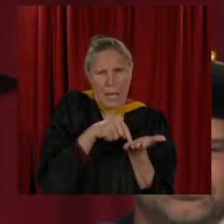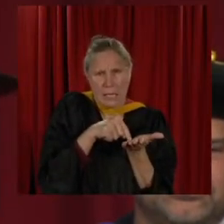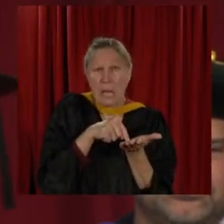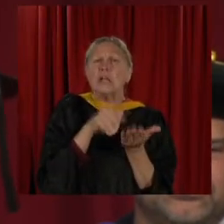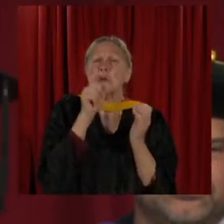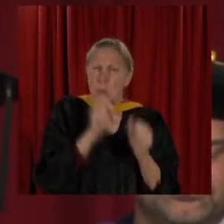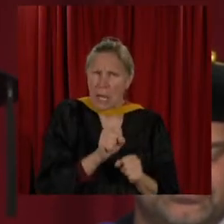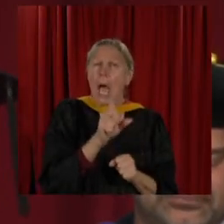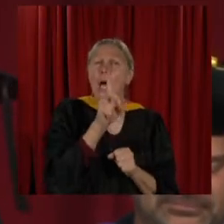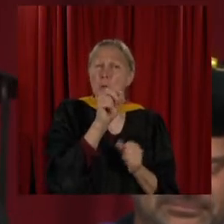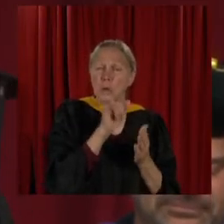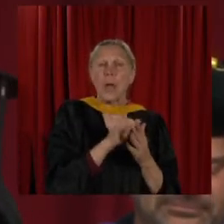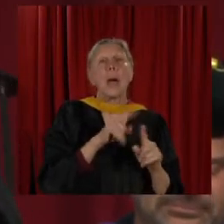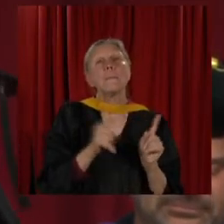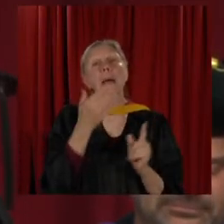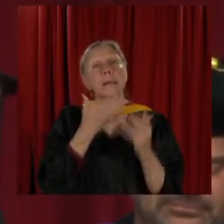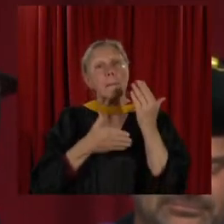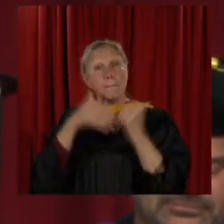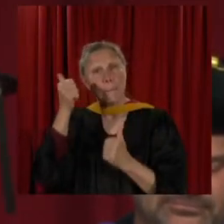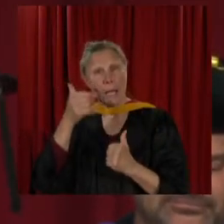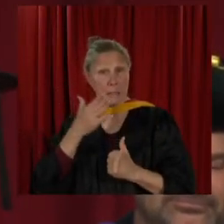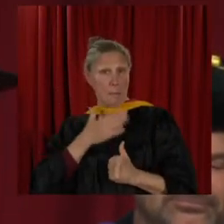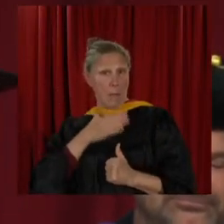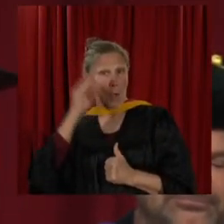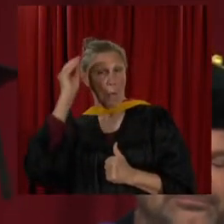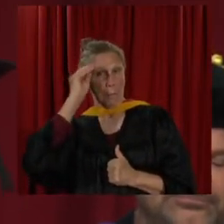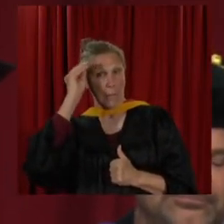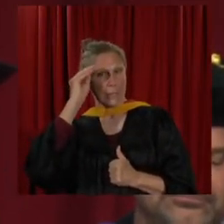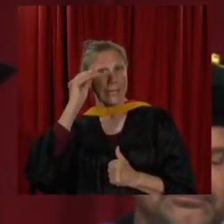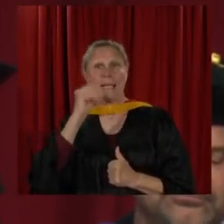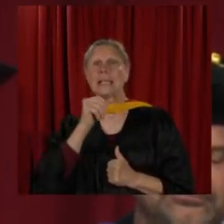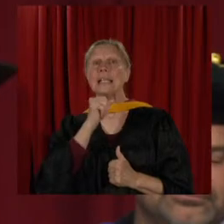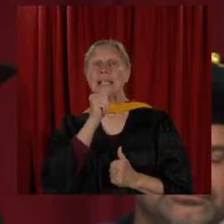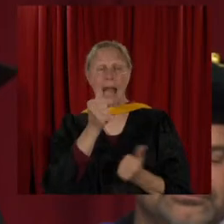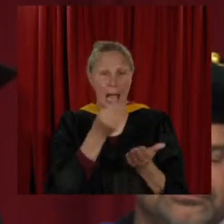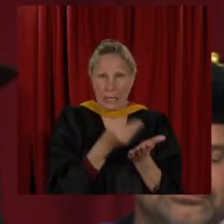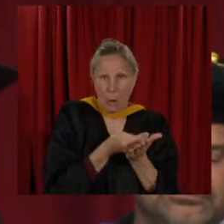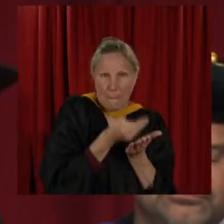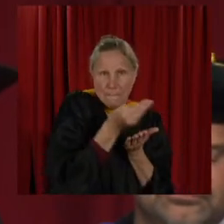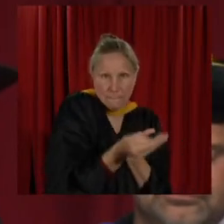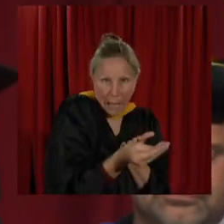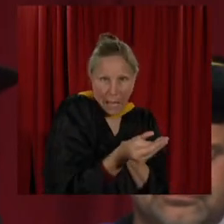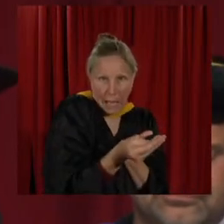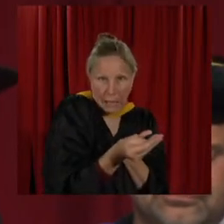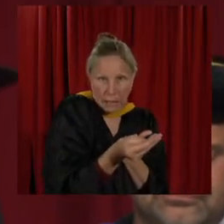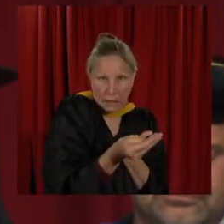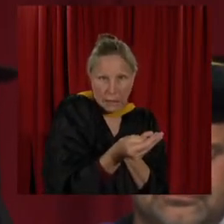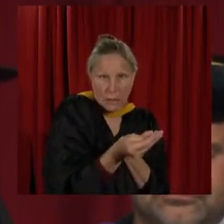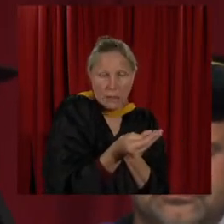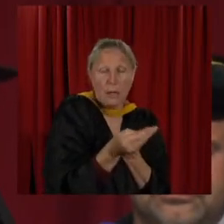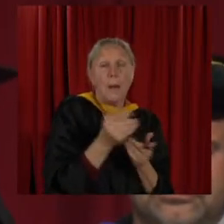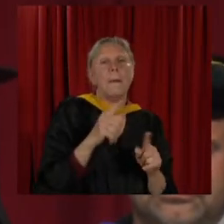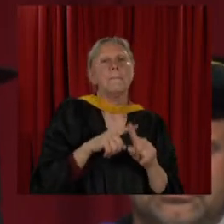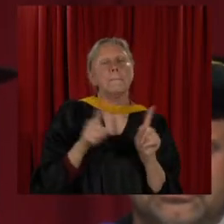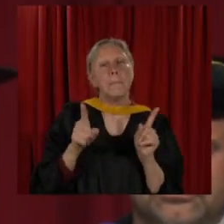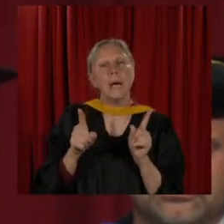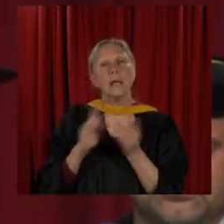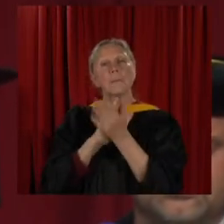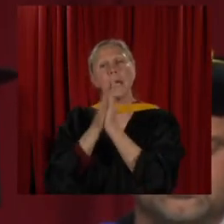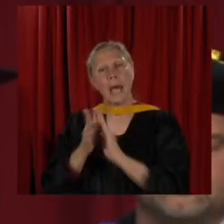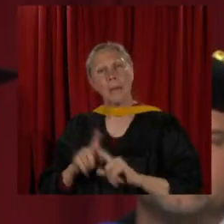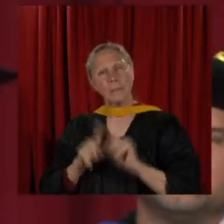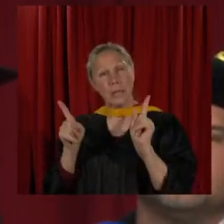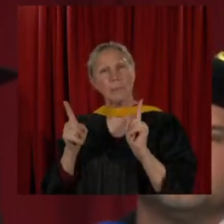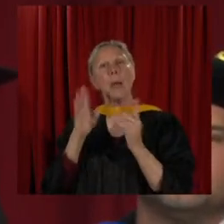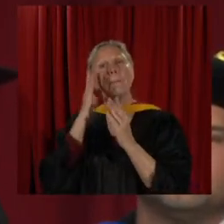to get it, but a better way, in my opinion, is not to buy difference, but to be different from